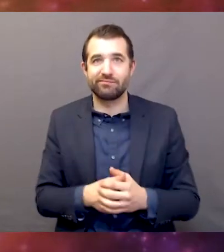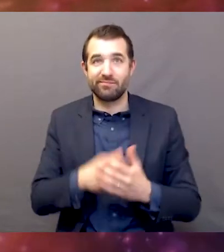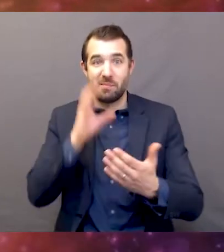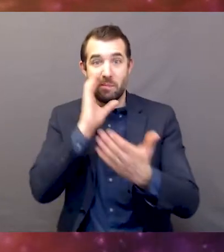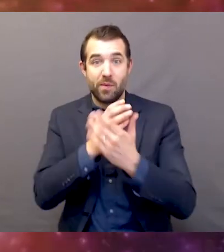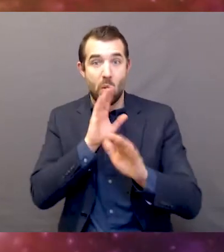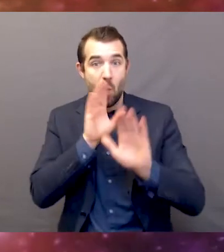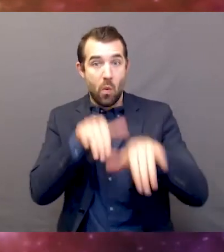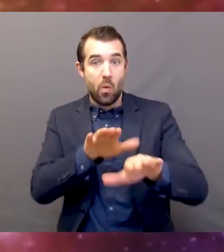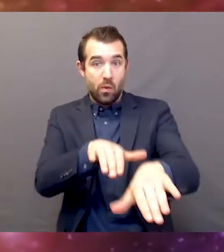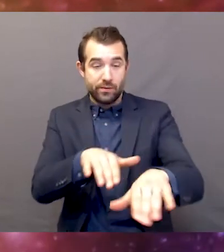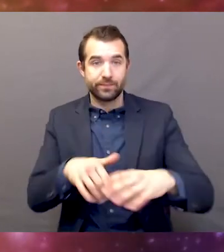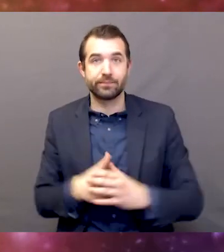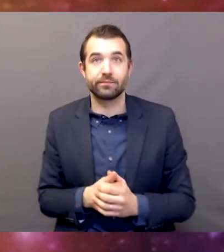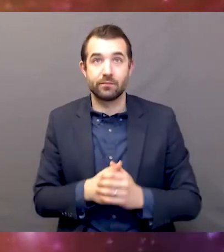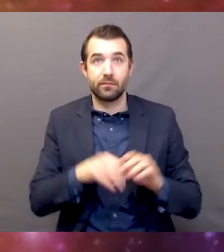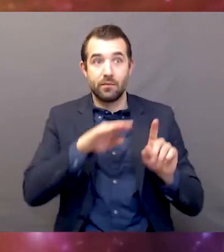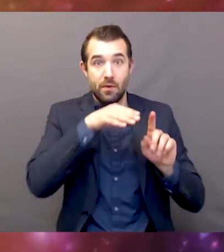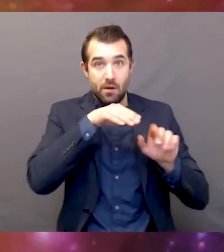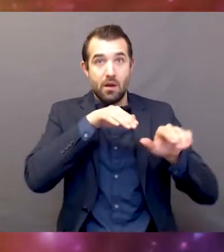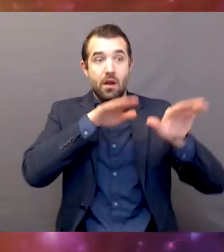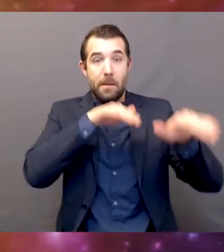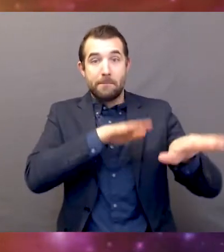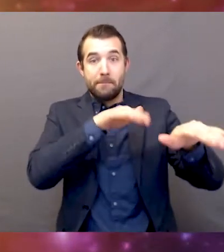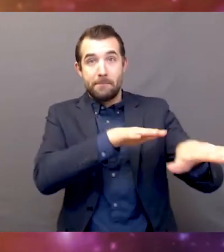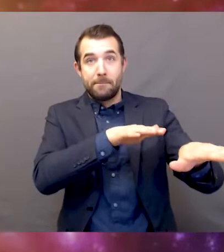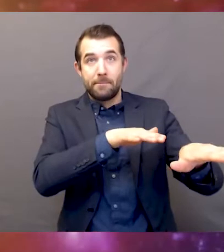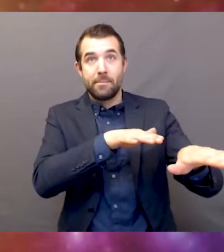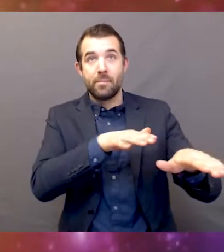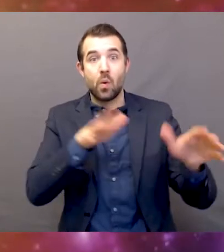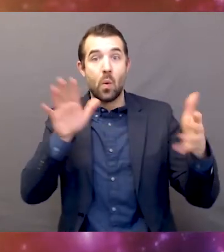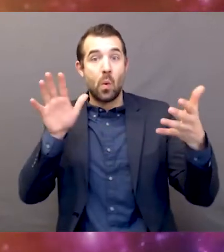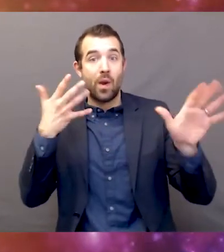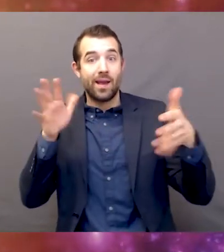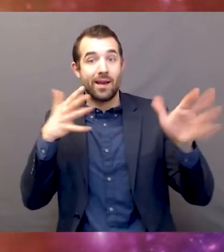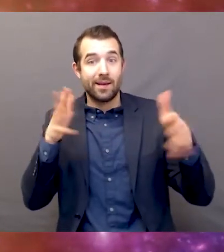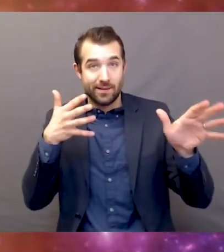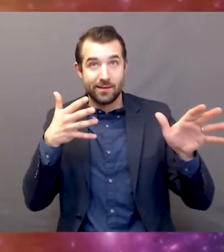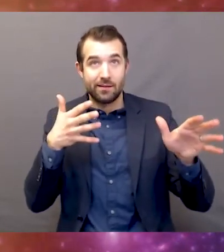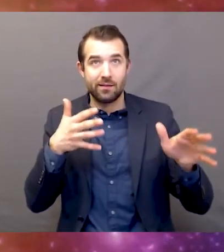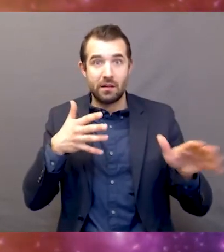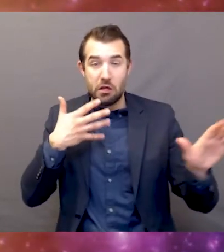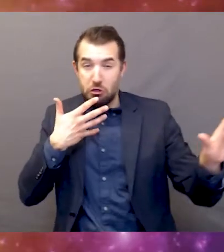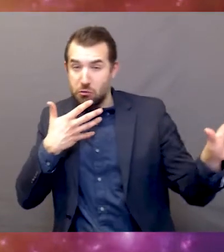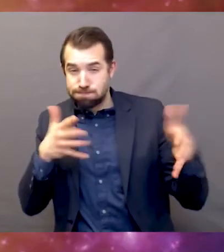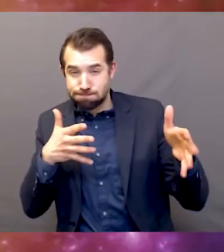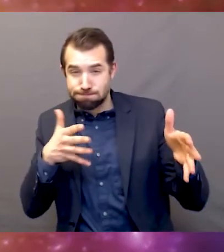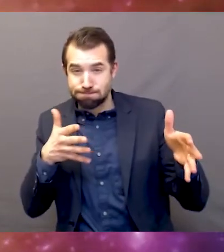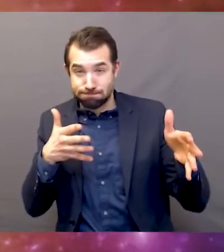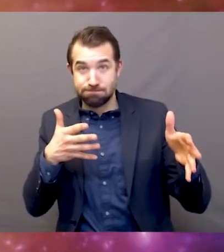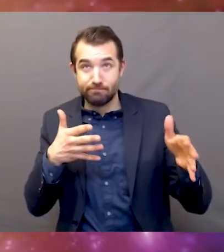ocean. Here you see a calm day. Here you see a slightly windy day. And here you see a day with a great